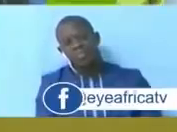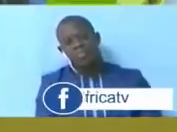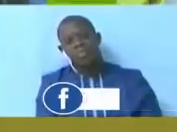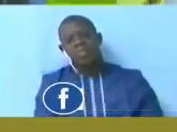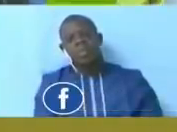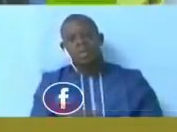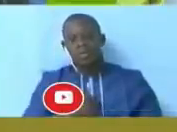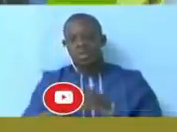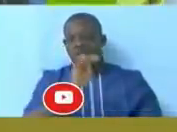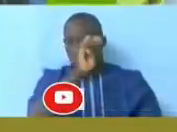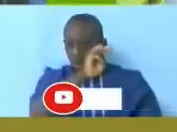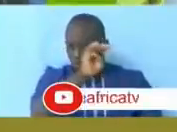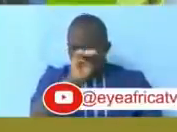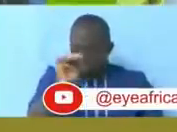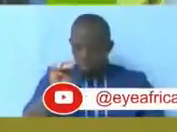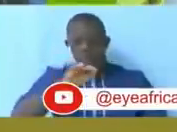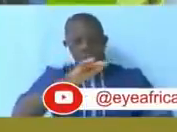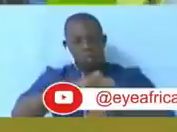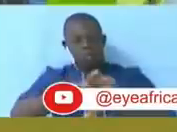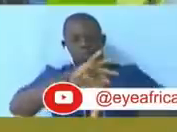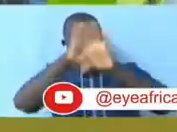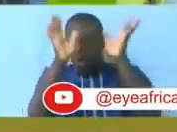I'm calling on all Gambians.